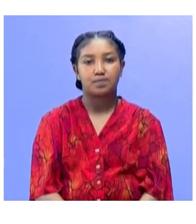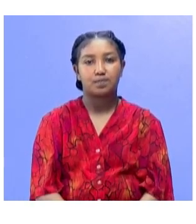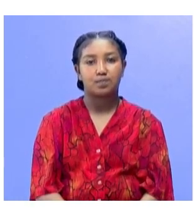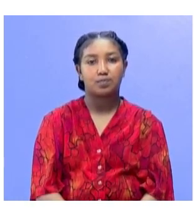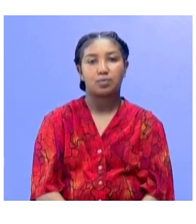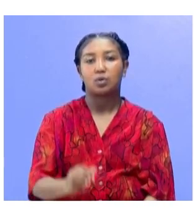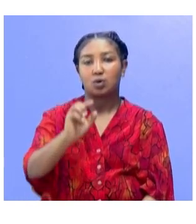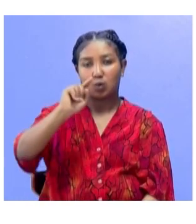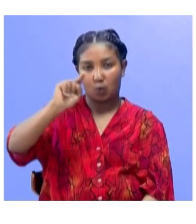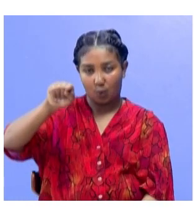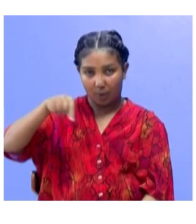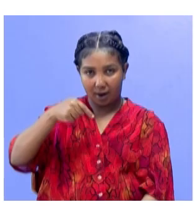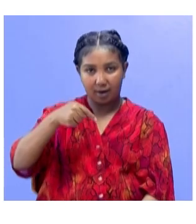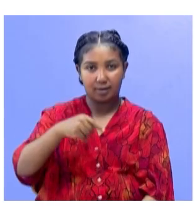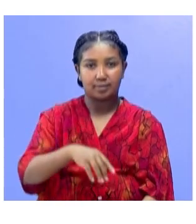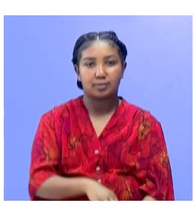comma,